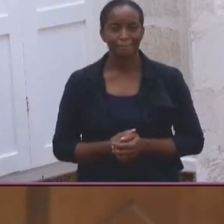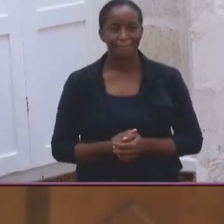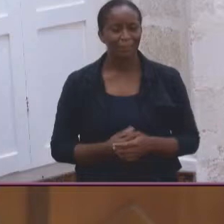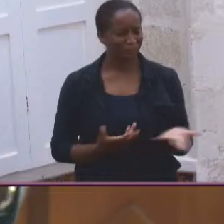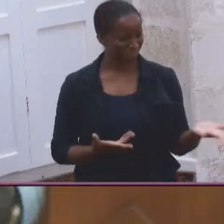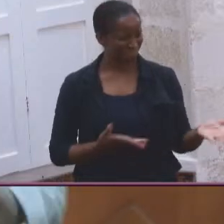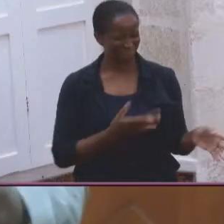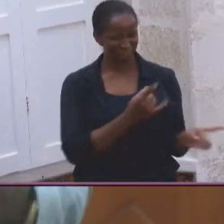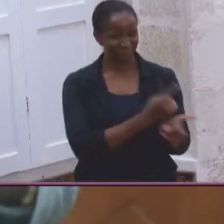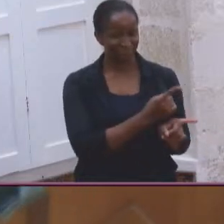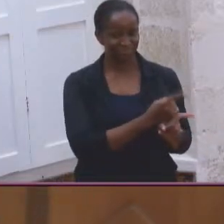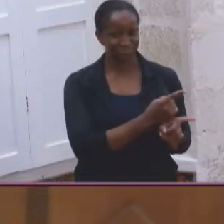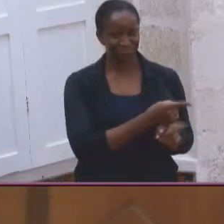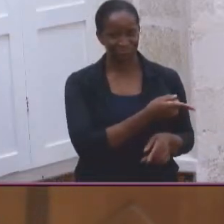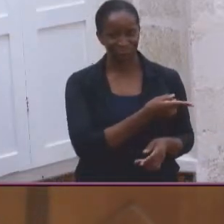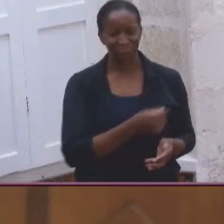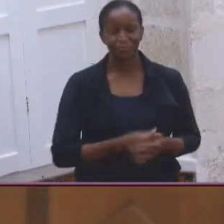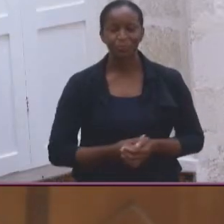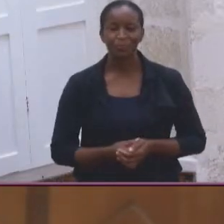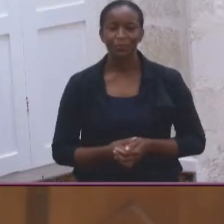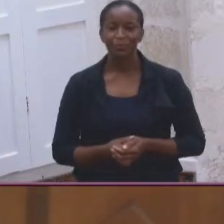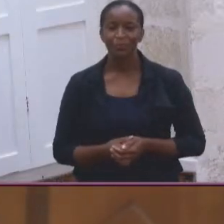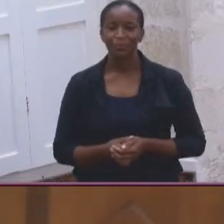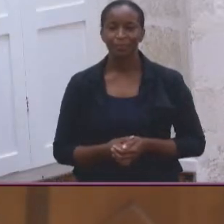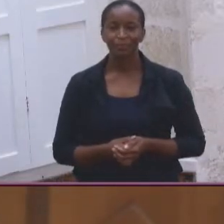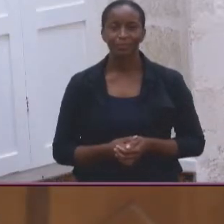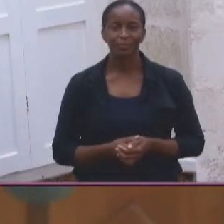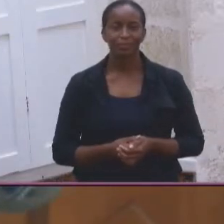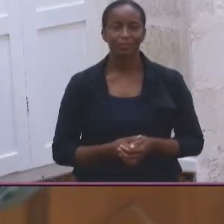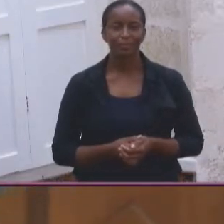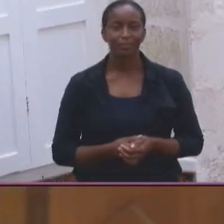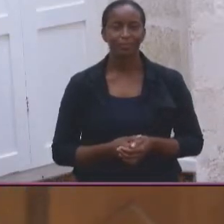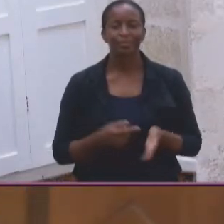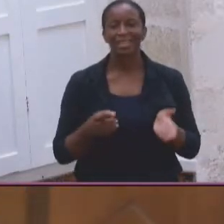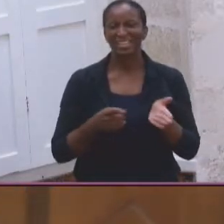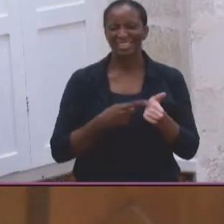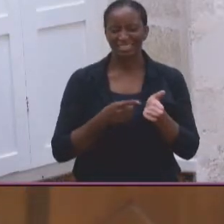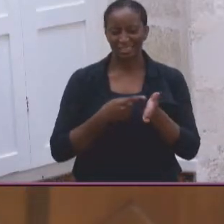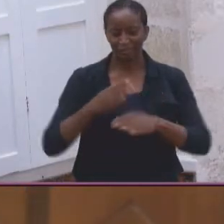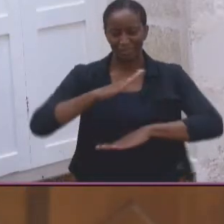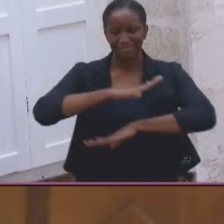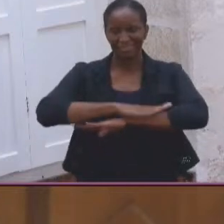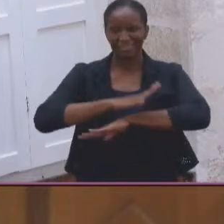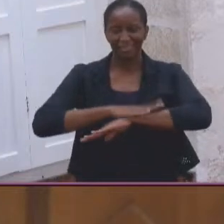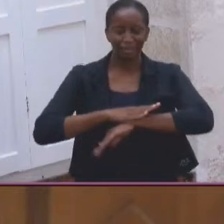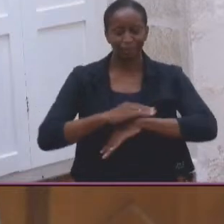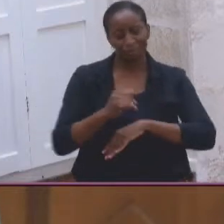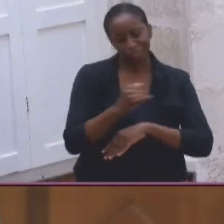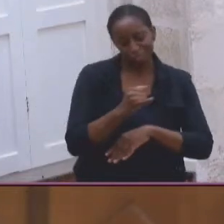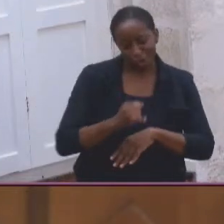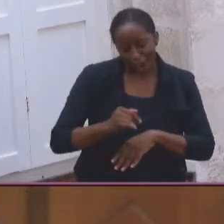see, sometimes you will see a desk marker.